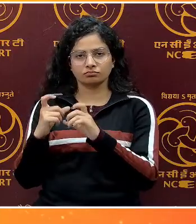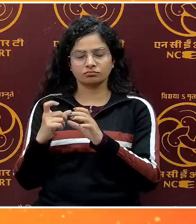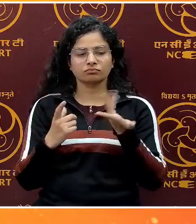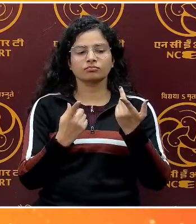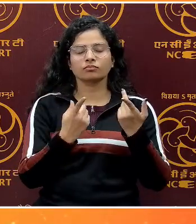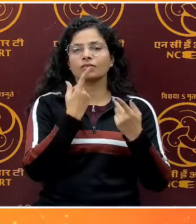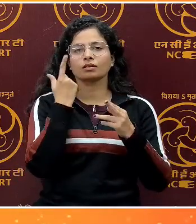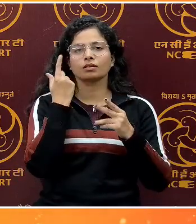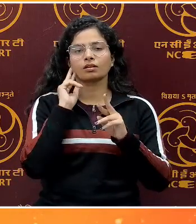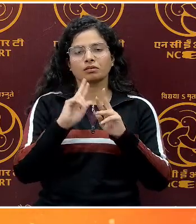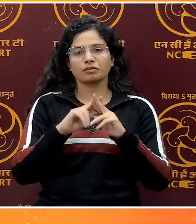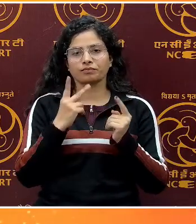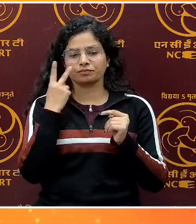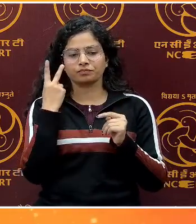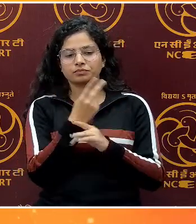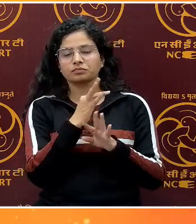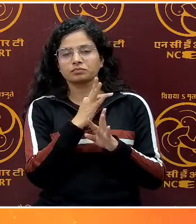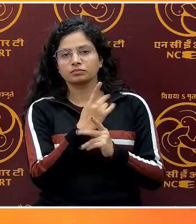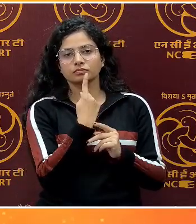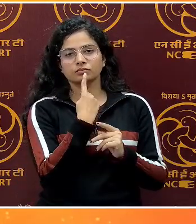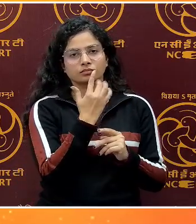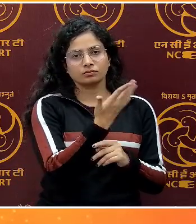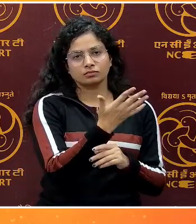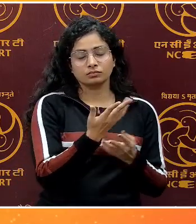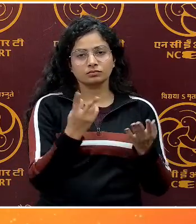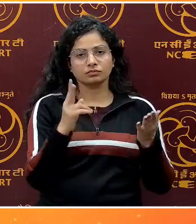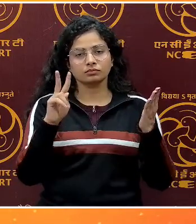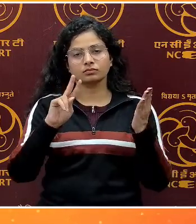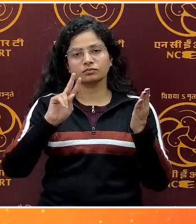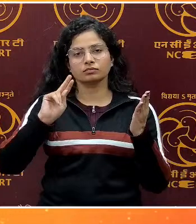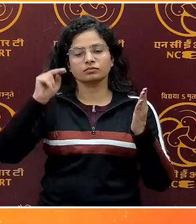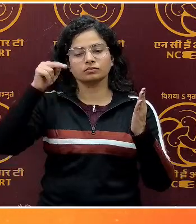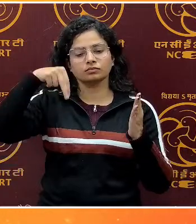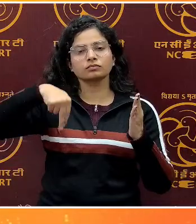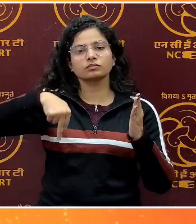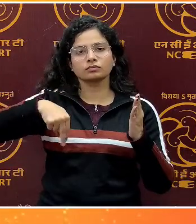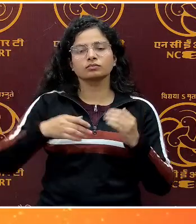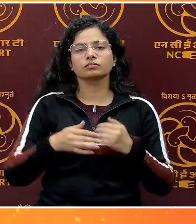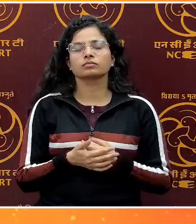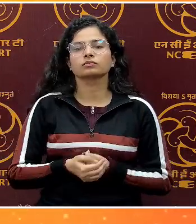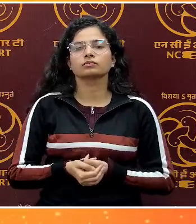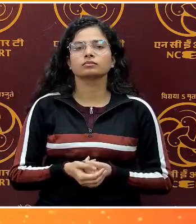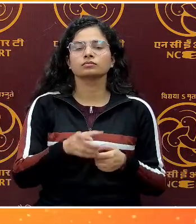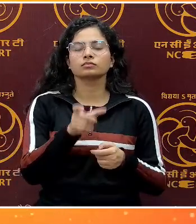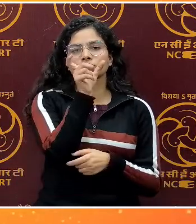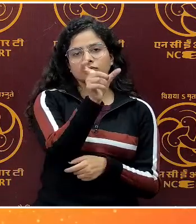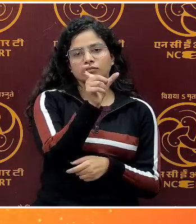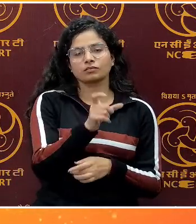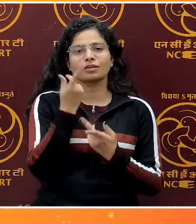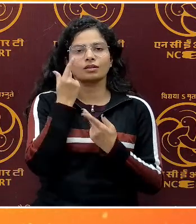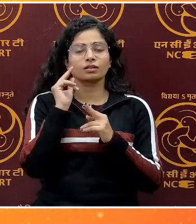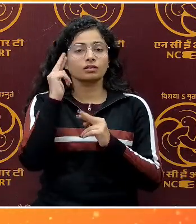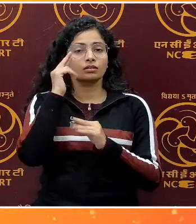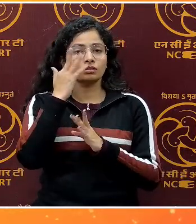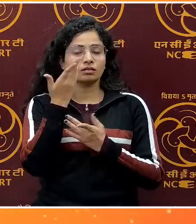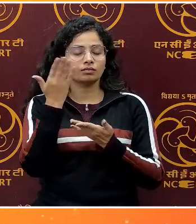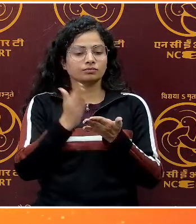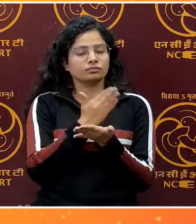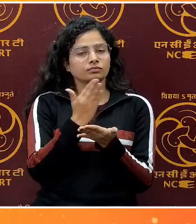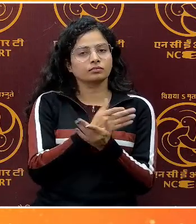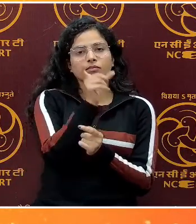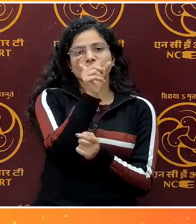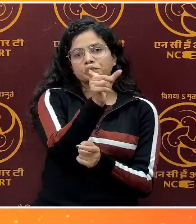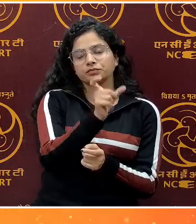image. So we should be ready with the vocabulary so that when it comes later in the chapter, we know what does it